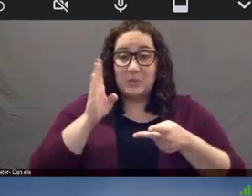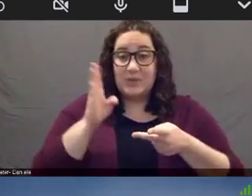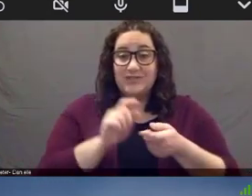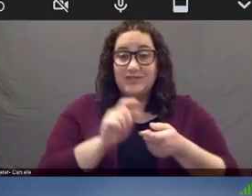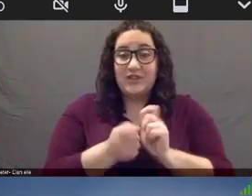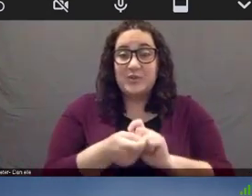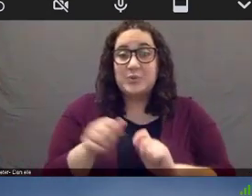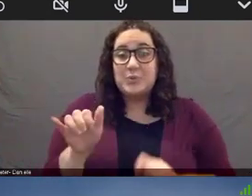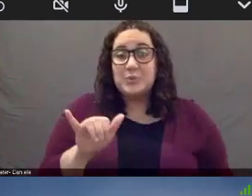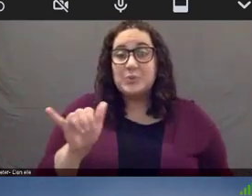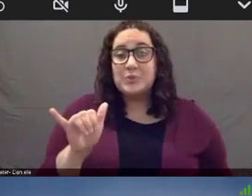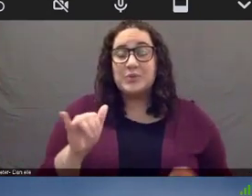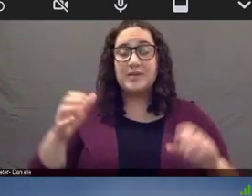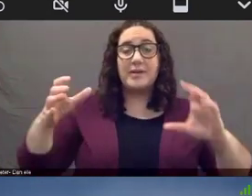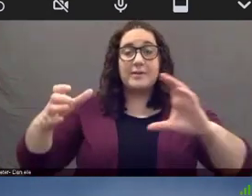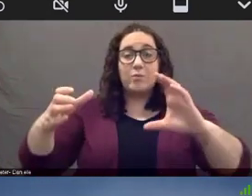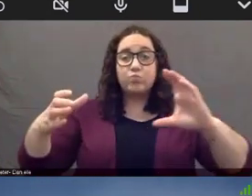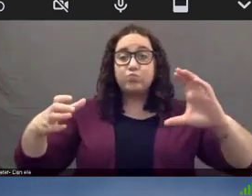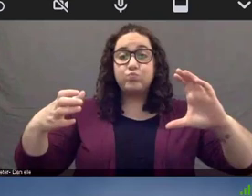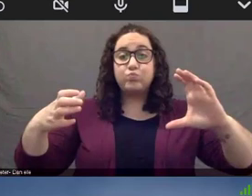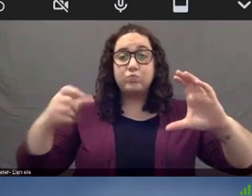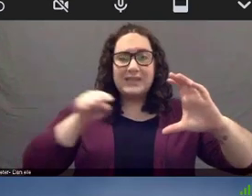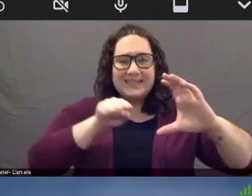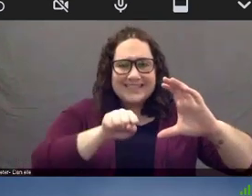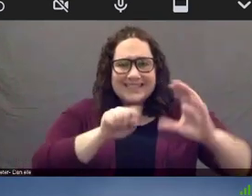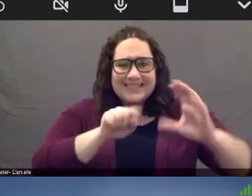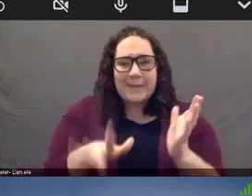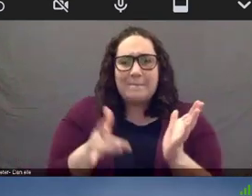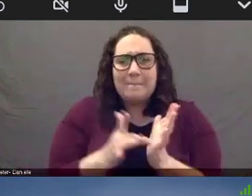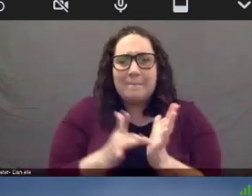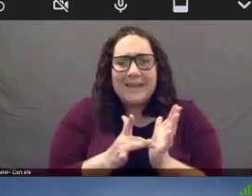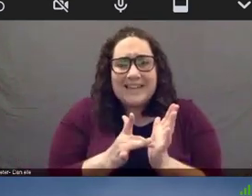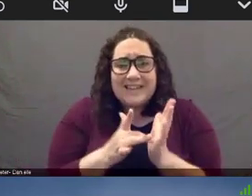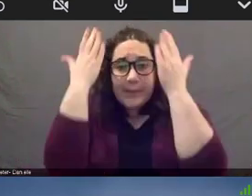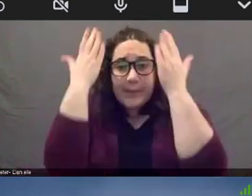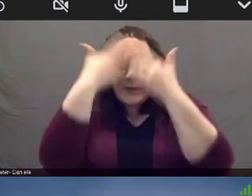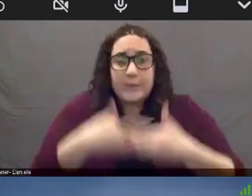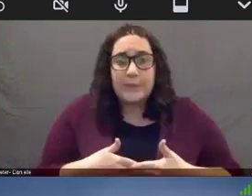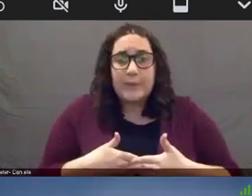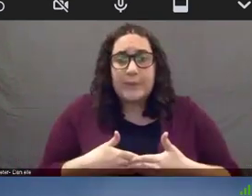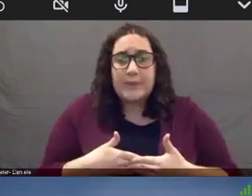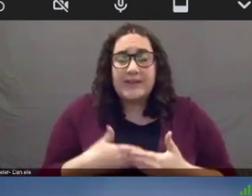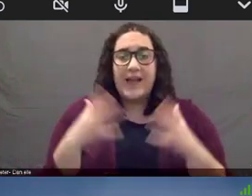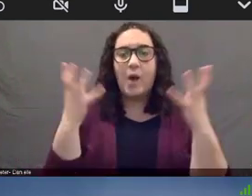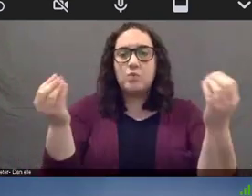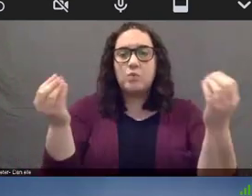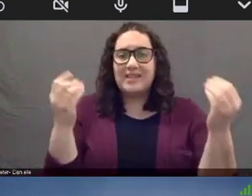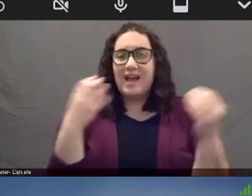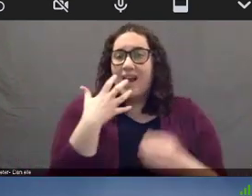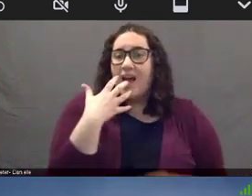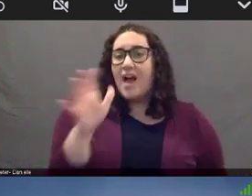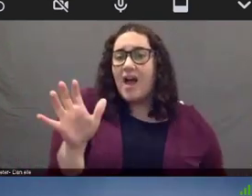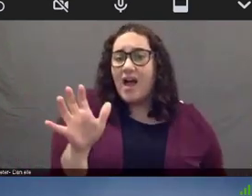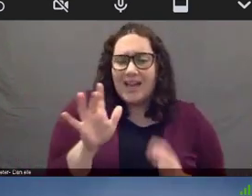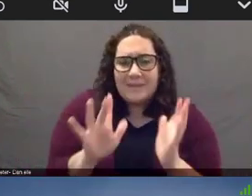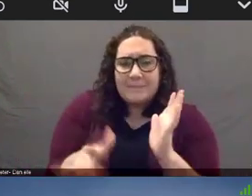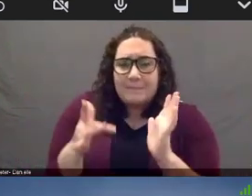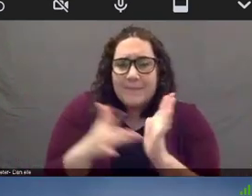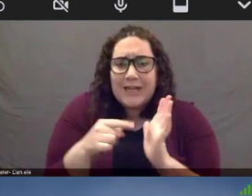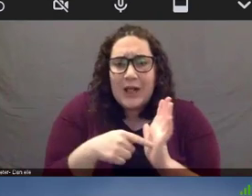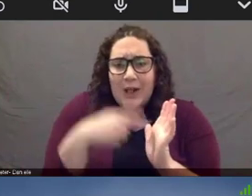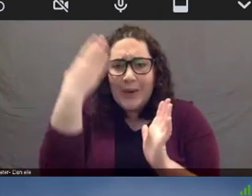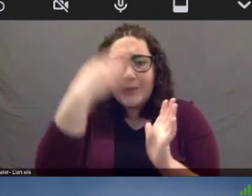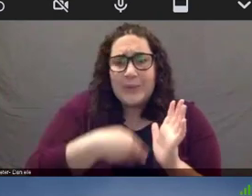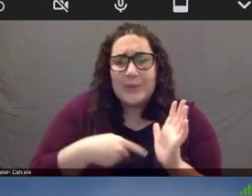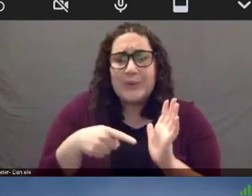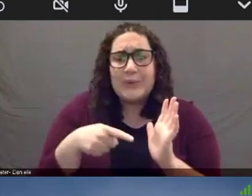or not? Right? So then we check the Fourier number, which is kind of like a dimensionless time. And if the Fourier number is bigger than